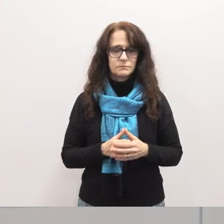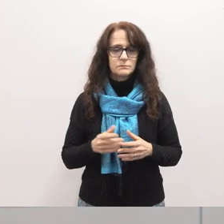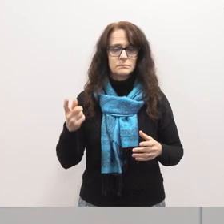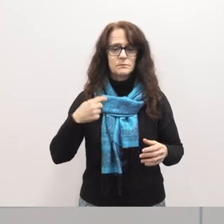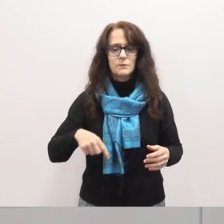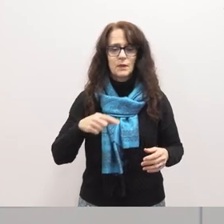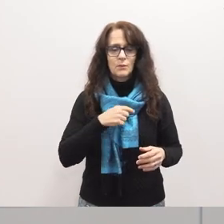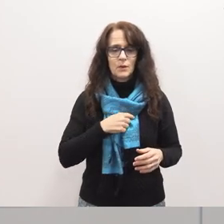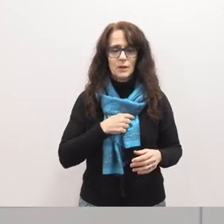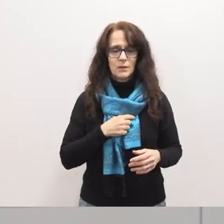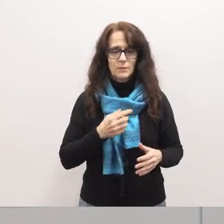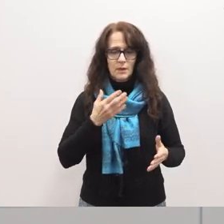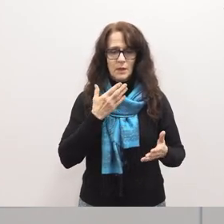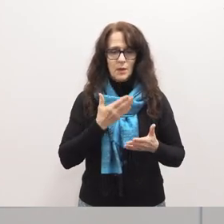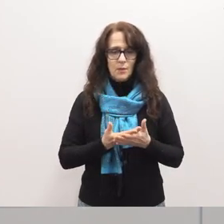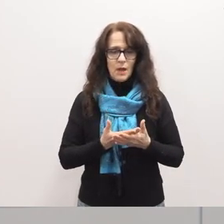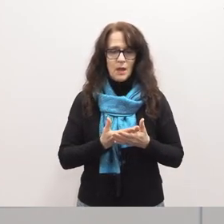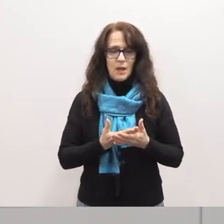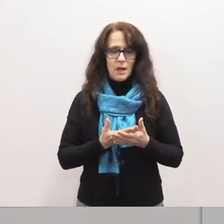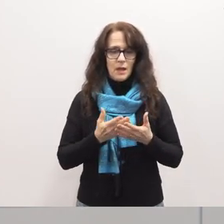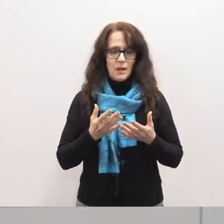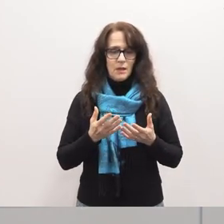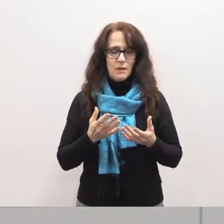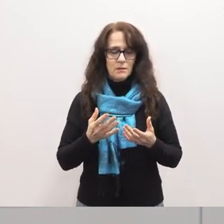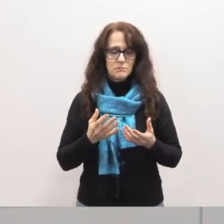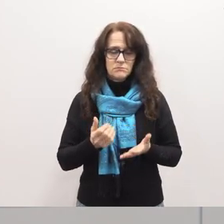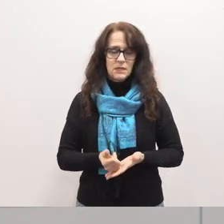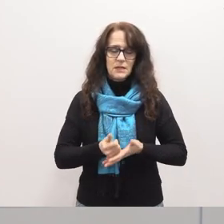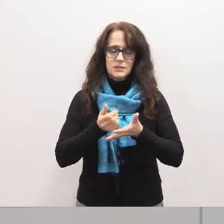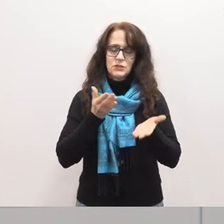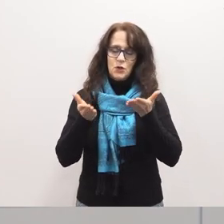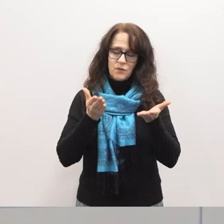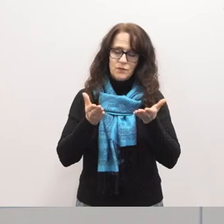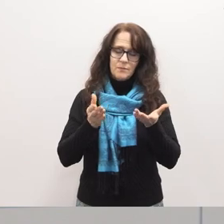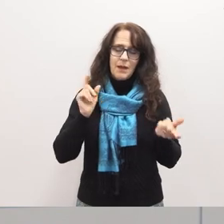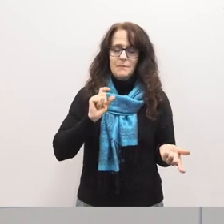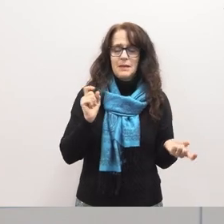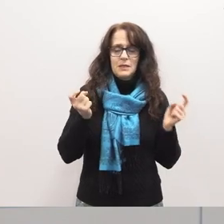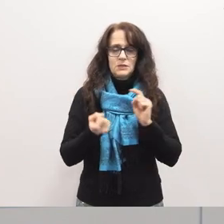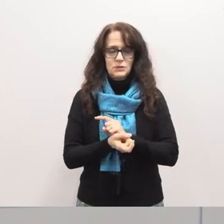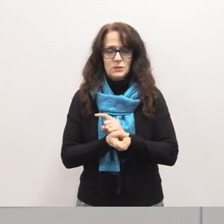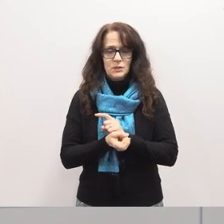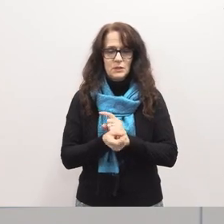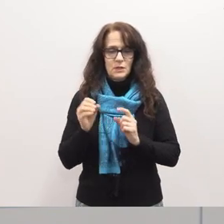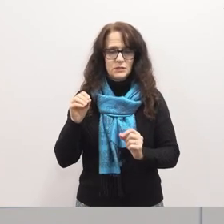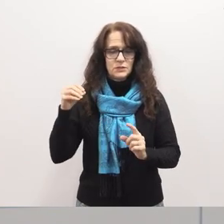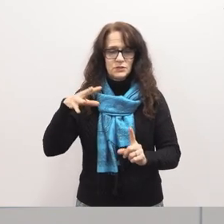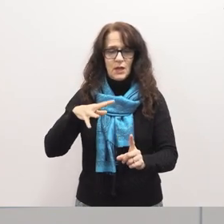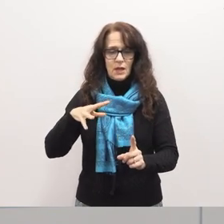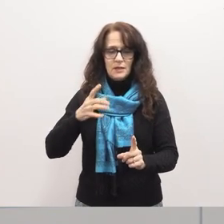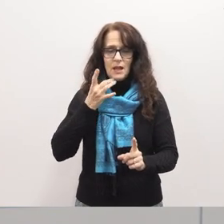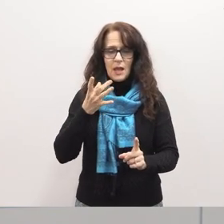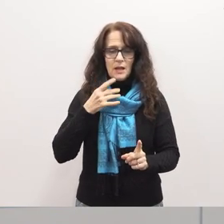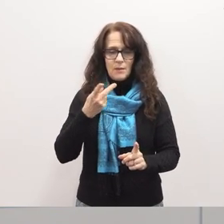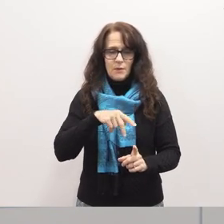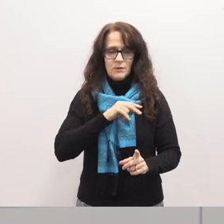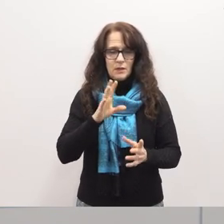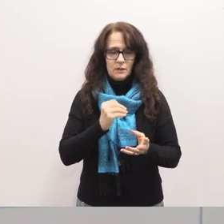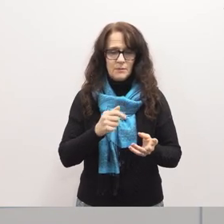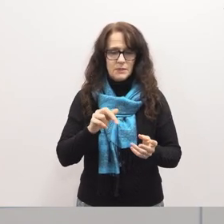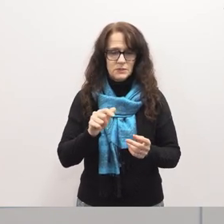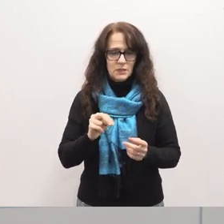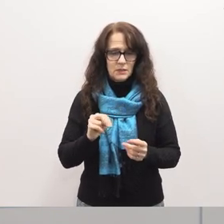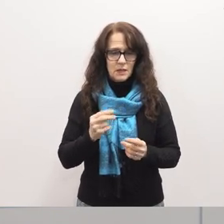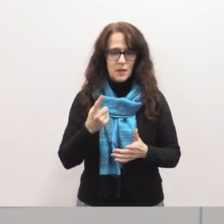we would be well served by making a change at this point to shine a little more light on the Personnel Commission and what it is that